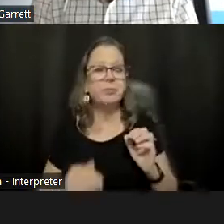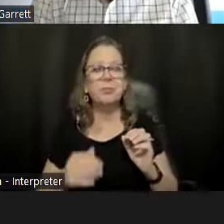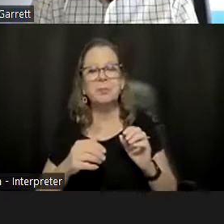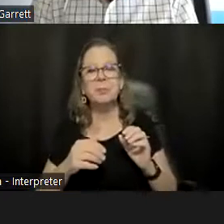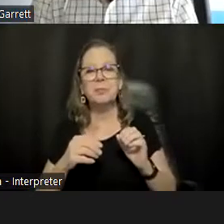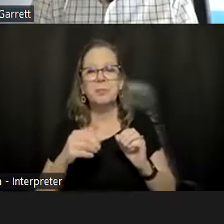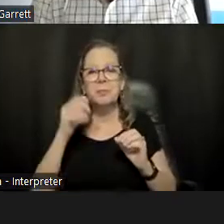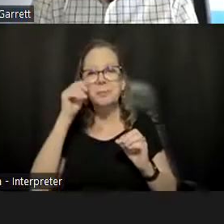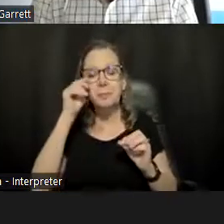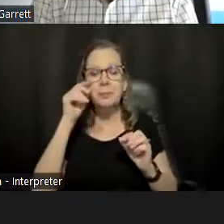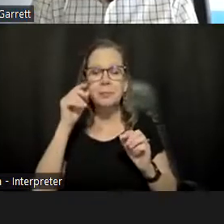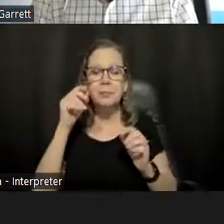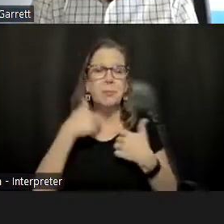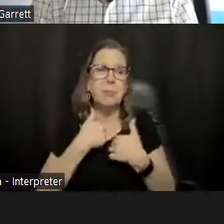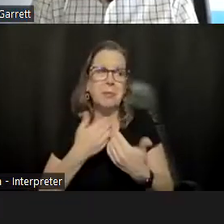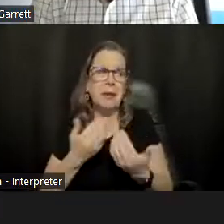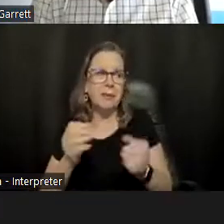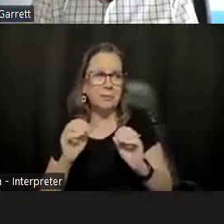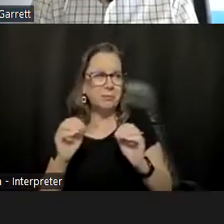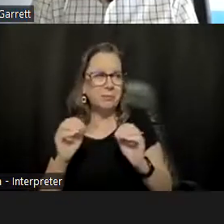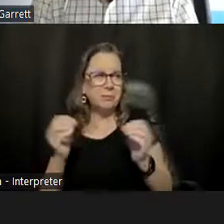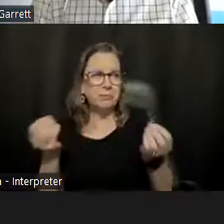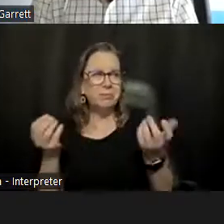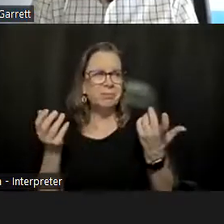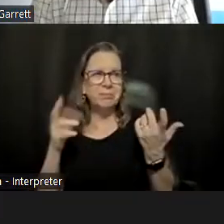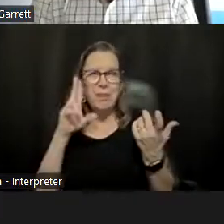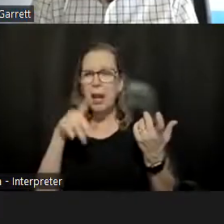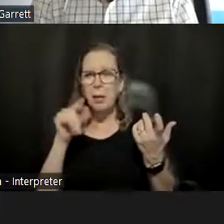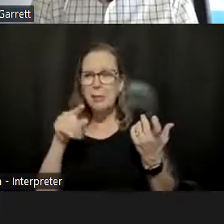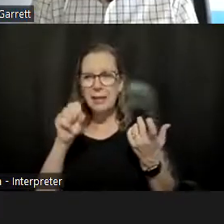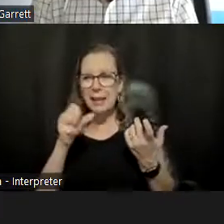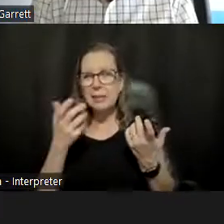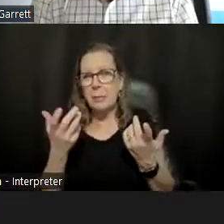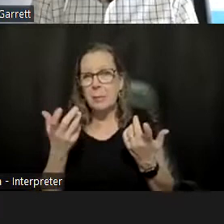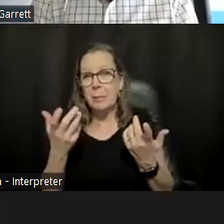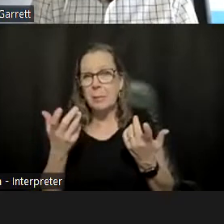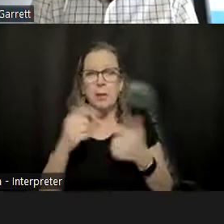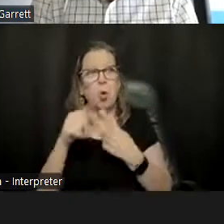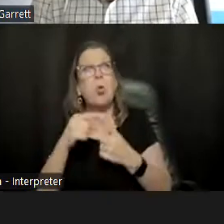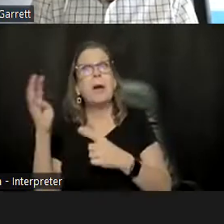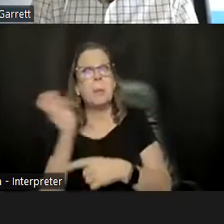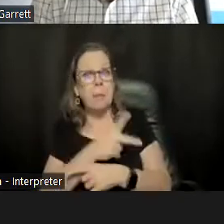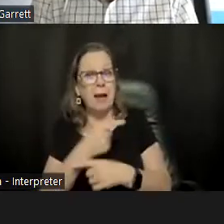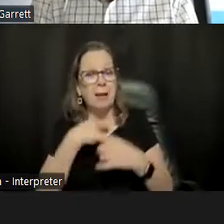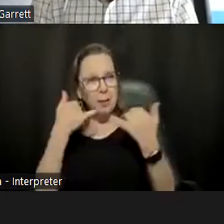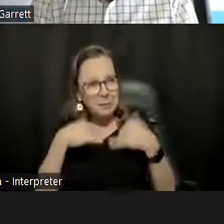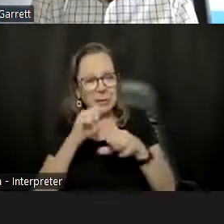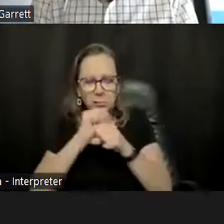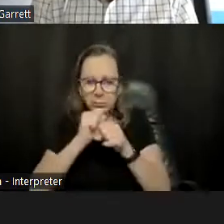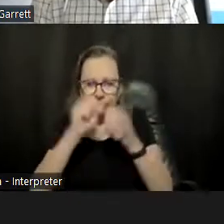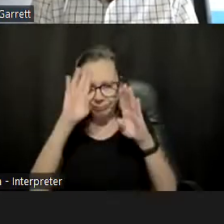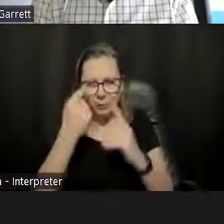But I don't really have too many updates other than when I get back, I'm still working on my one